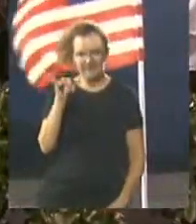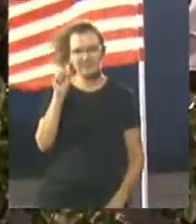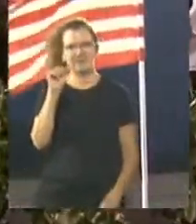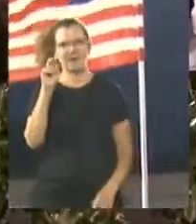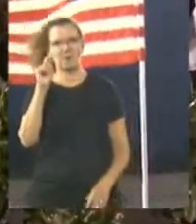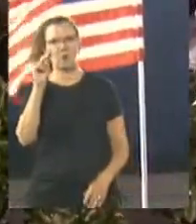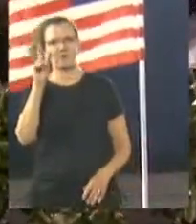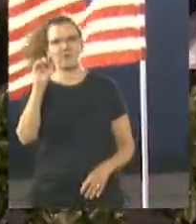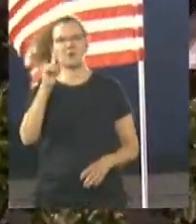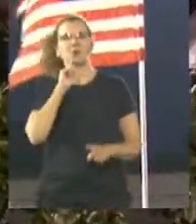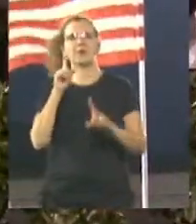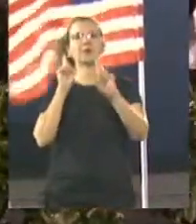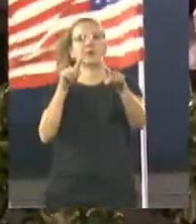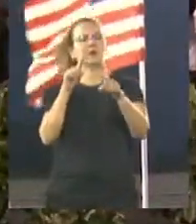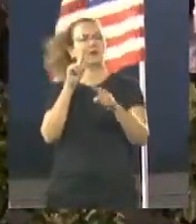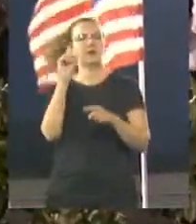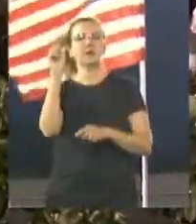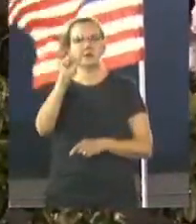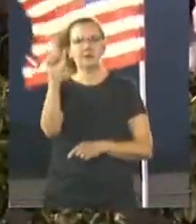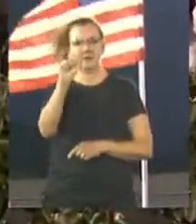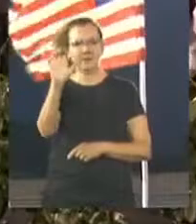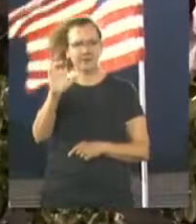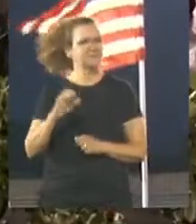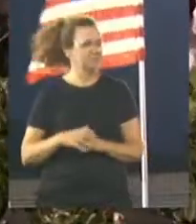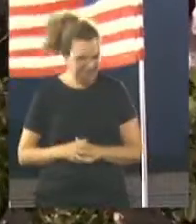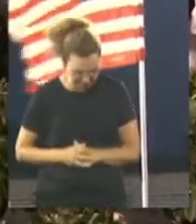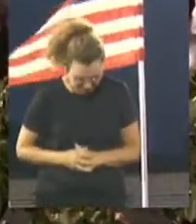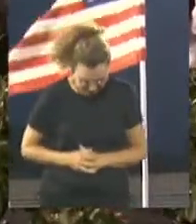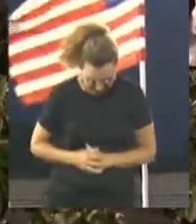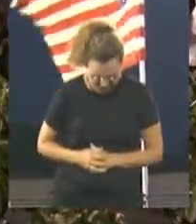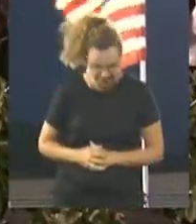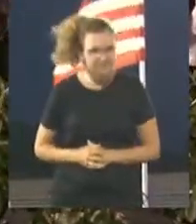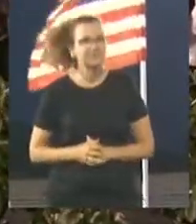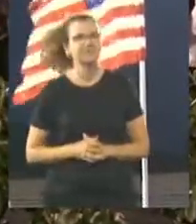Sandoval will be attending San Antonio College.